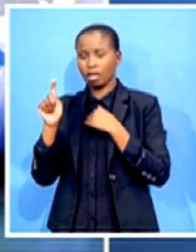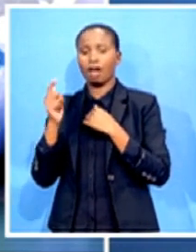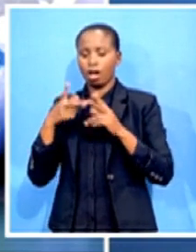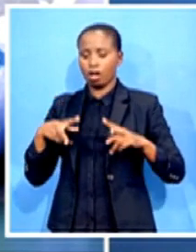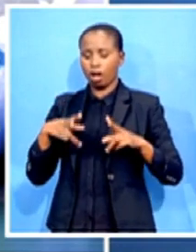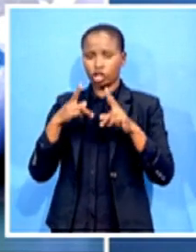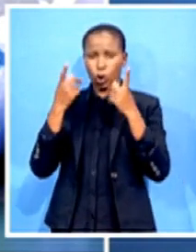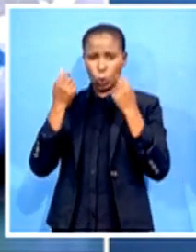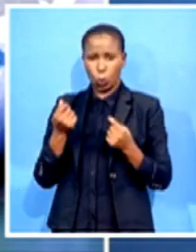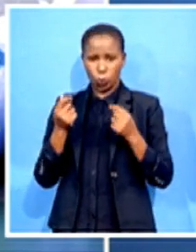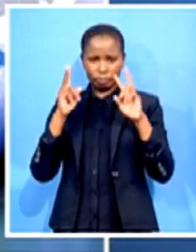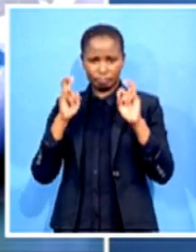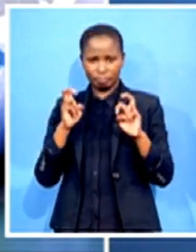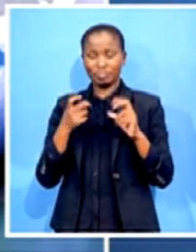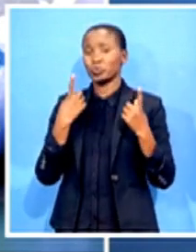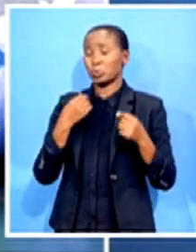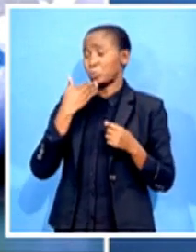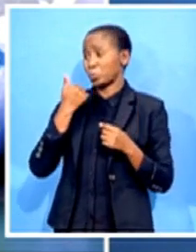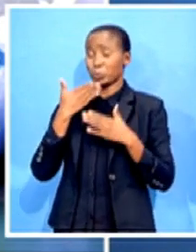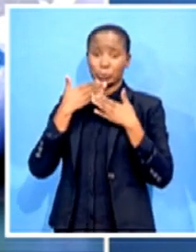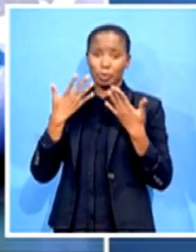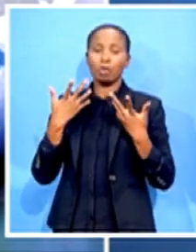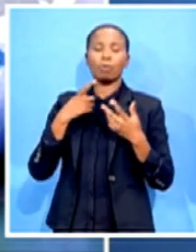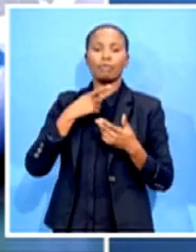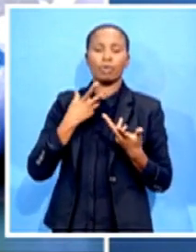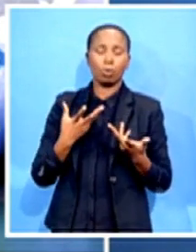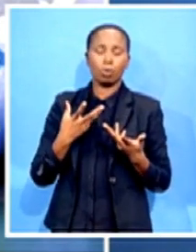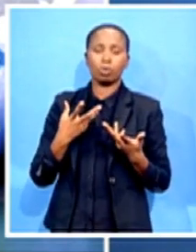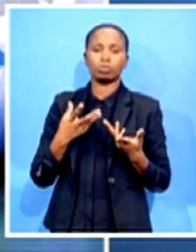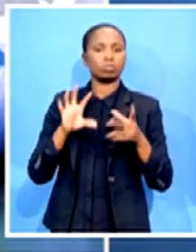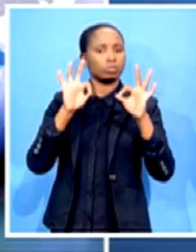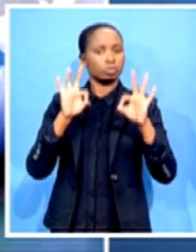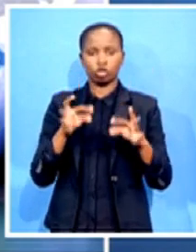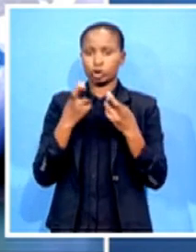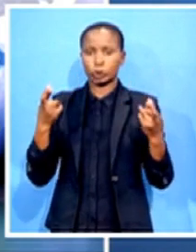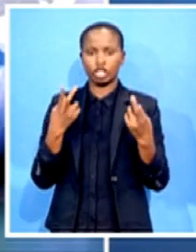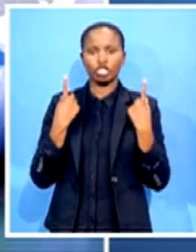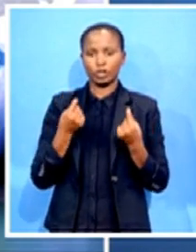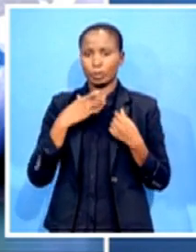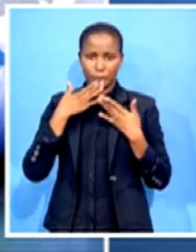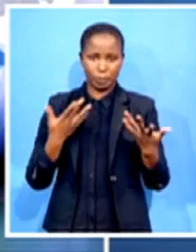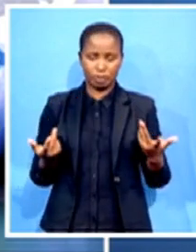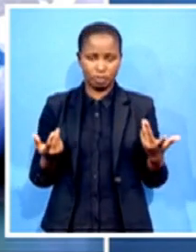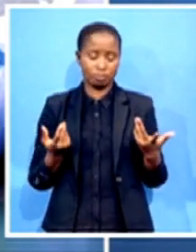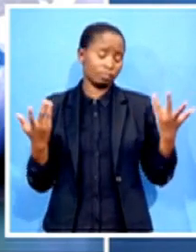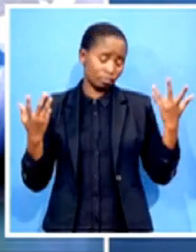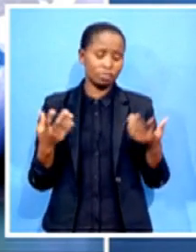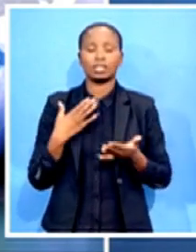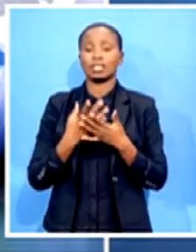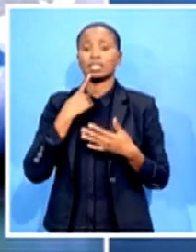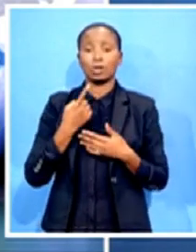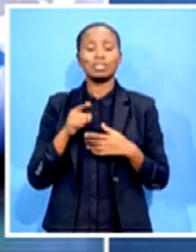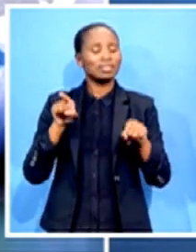the obviously the right resources. And sad to say is that even in a country like South Africa, where we're so